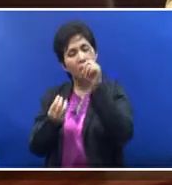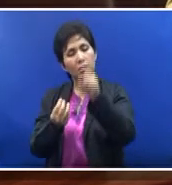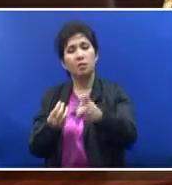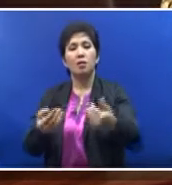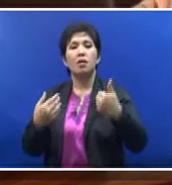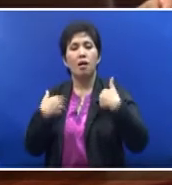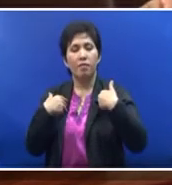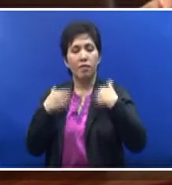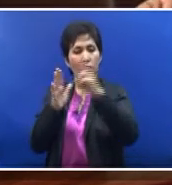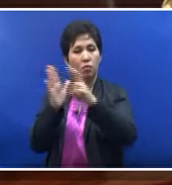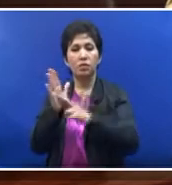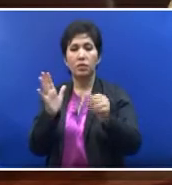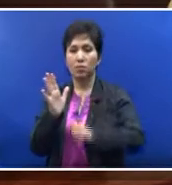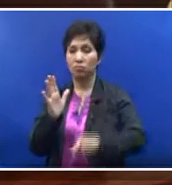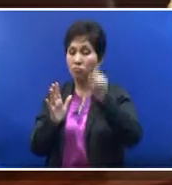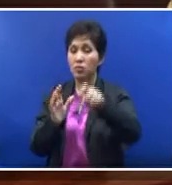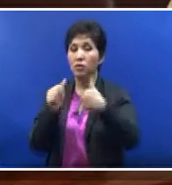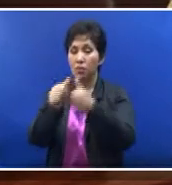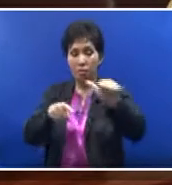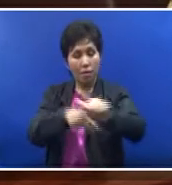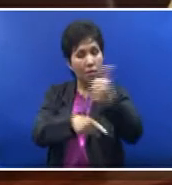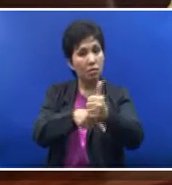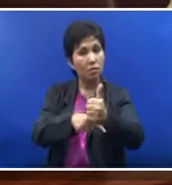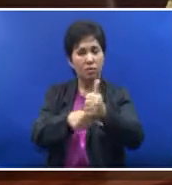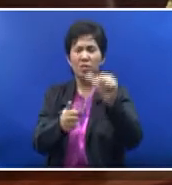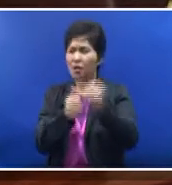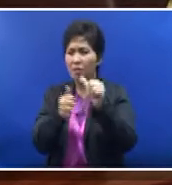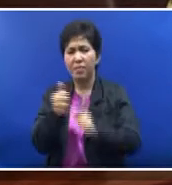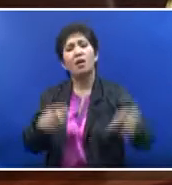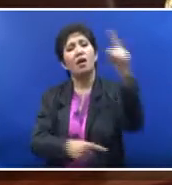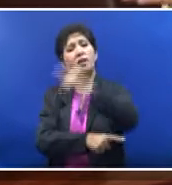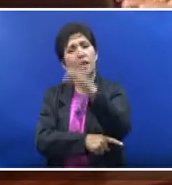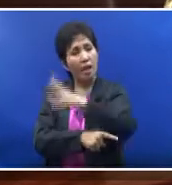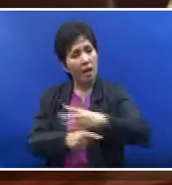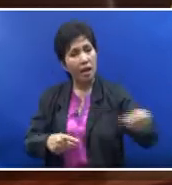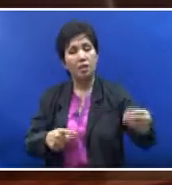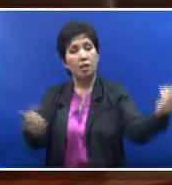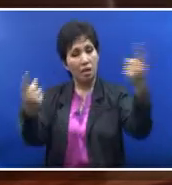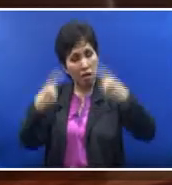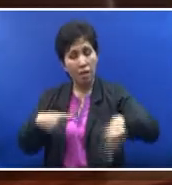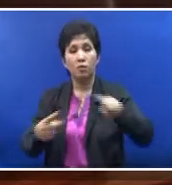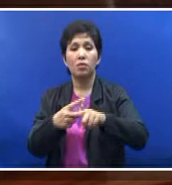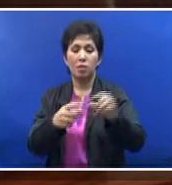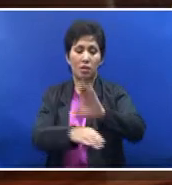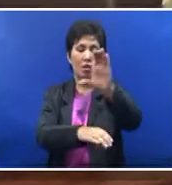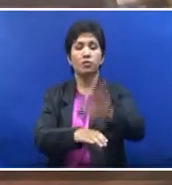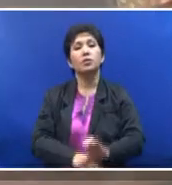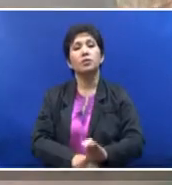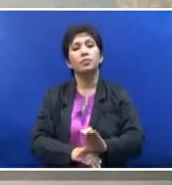of rules and regulation, the practice, the daily practices, and then it comes to the